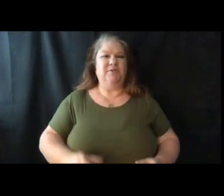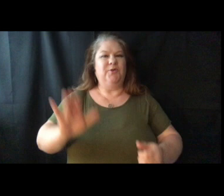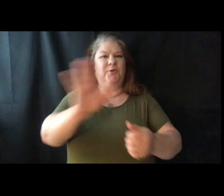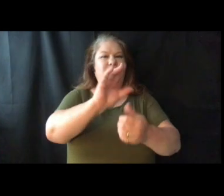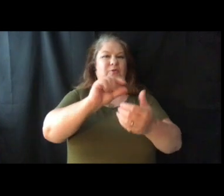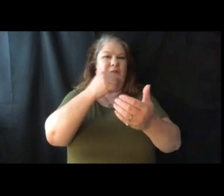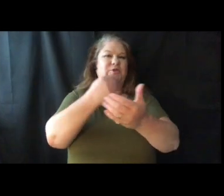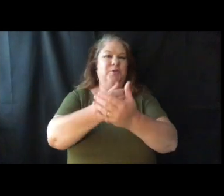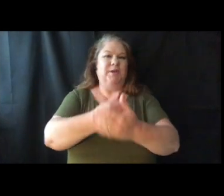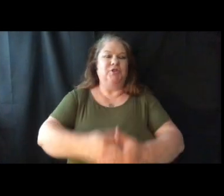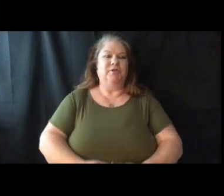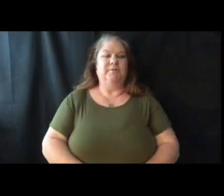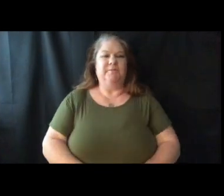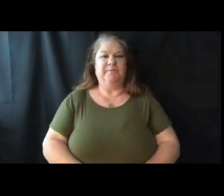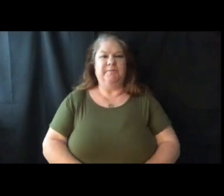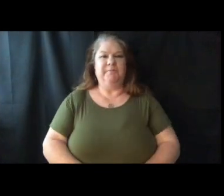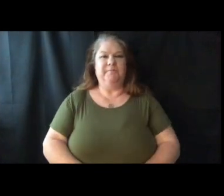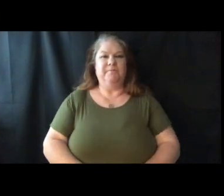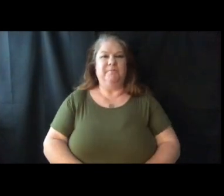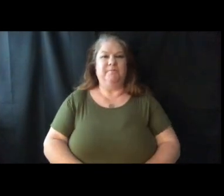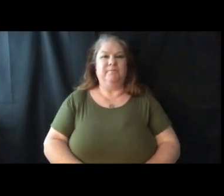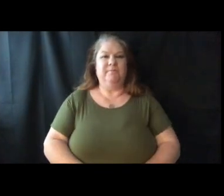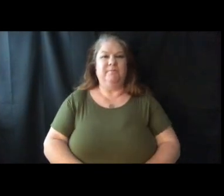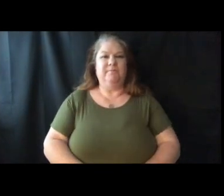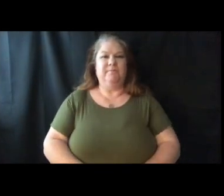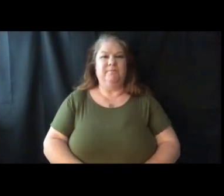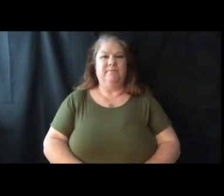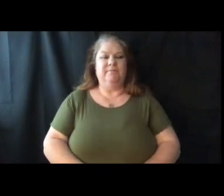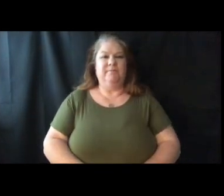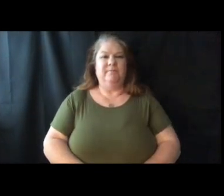Congratulations on your graduation.